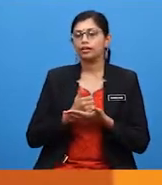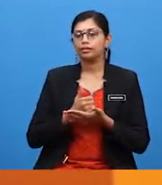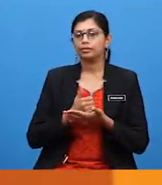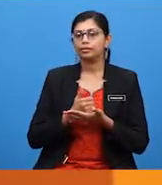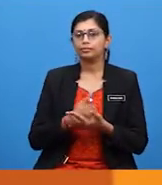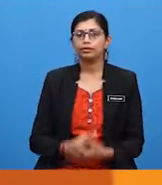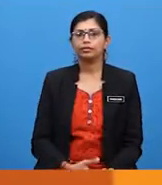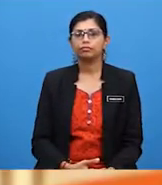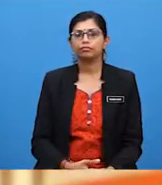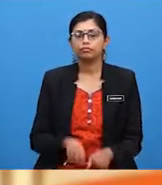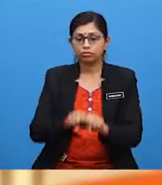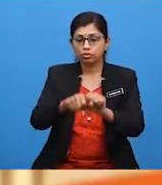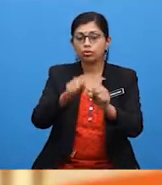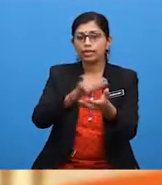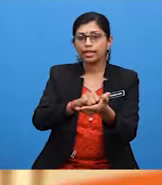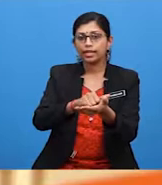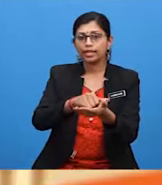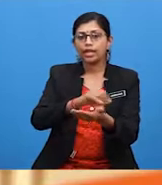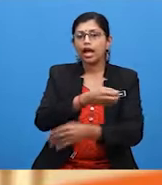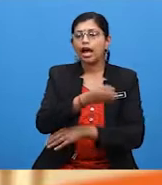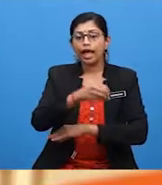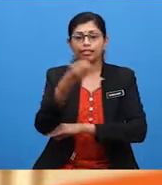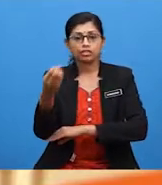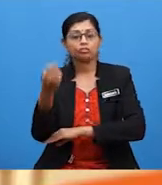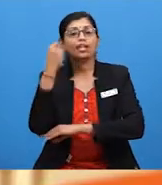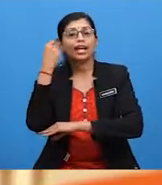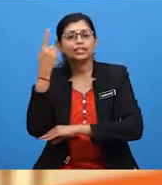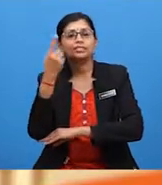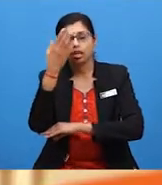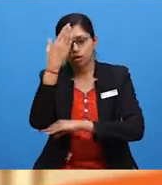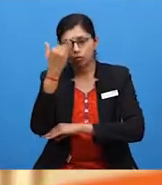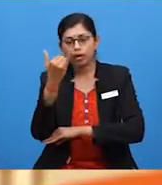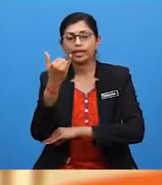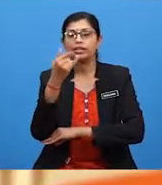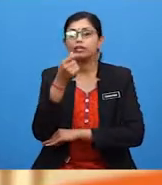answers. Remember my best friend Bella and her dress?